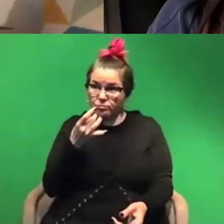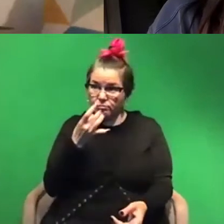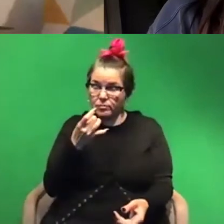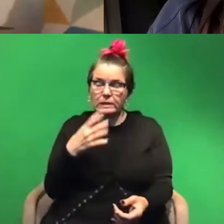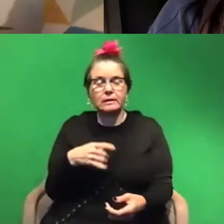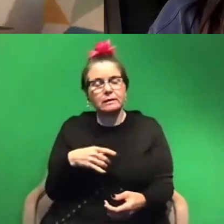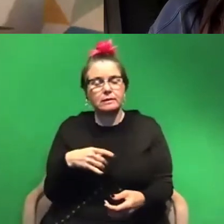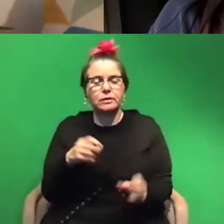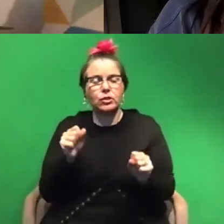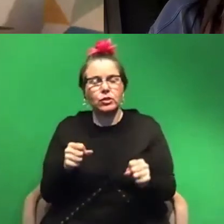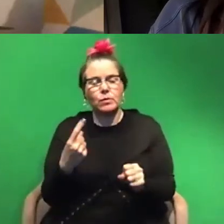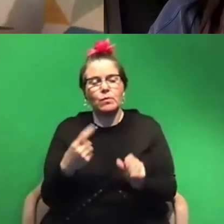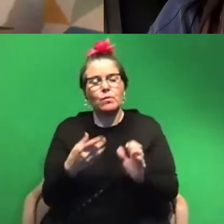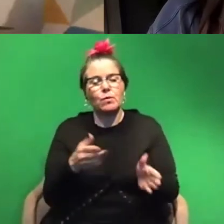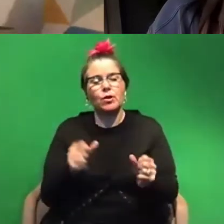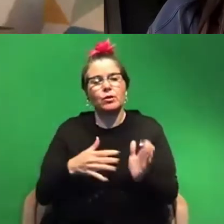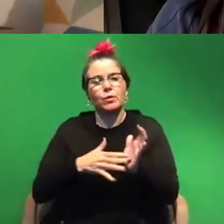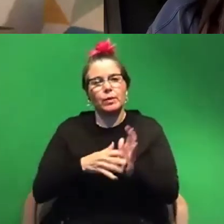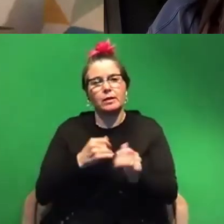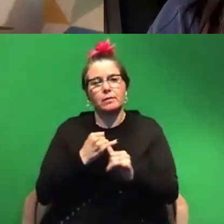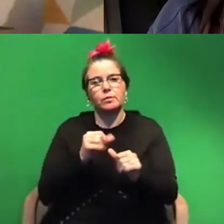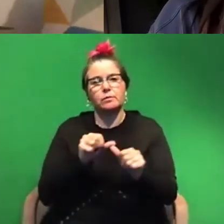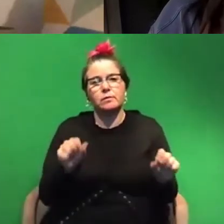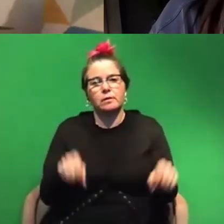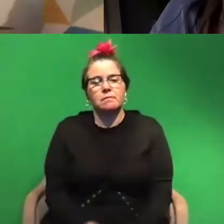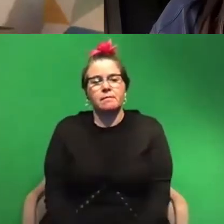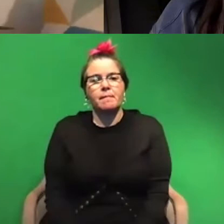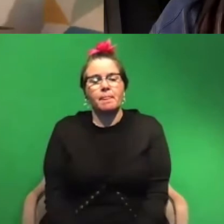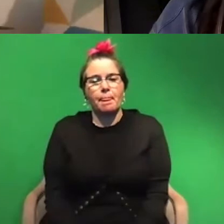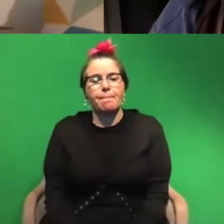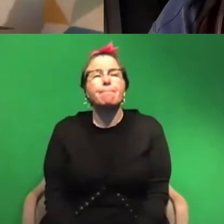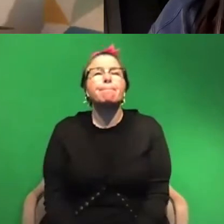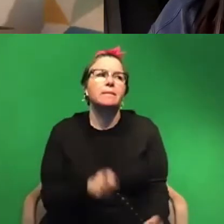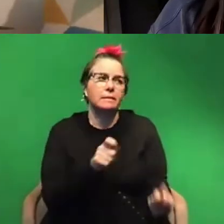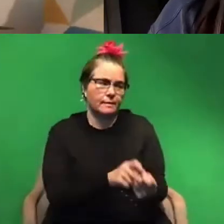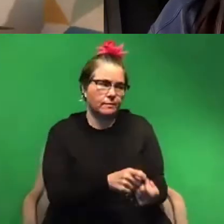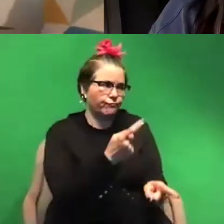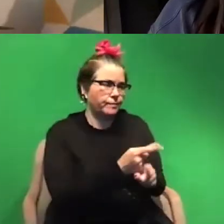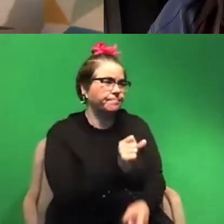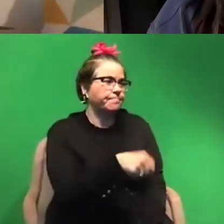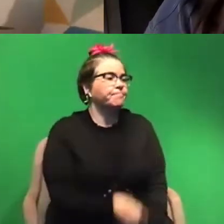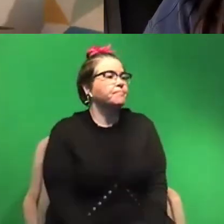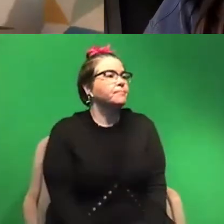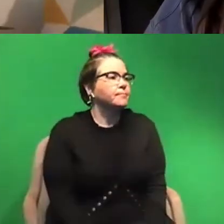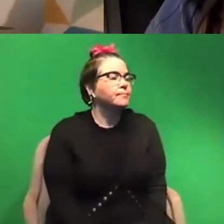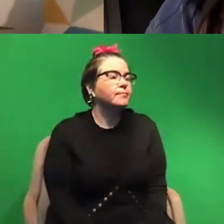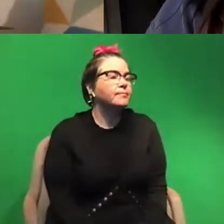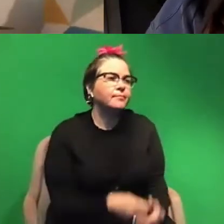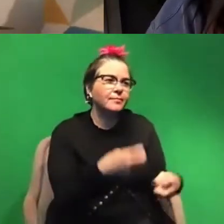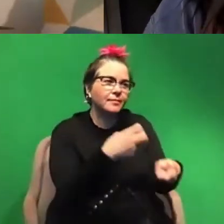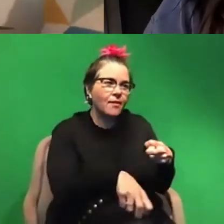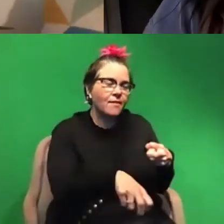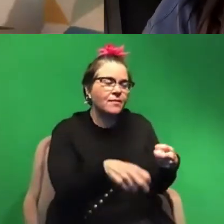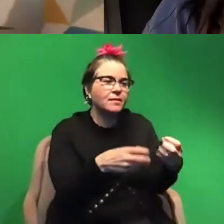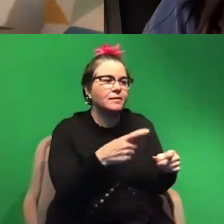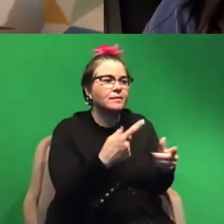could be one way of weakening your immune system. Exactly. Yes. Yeah, it's tough because sometimes